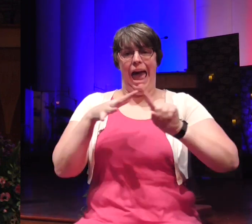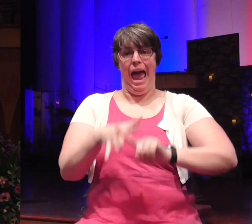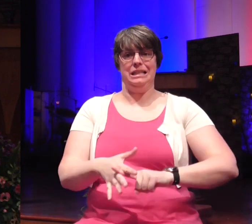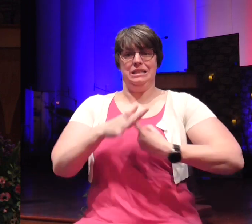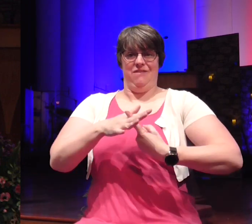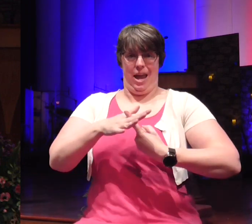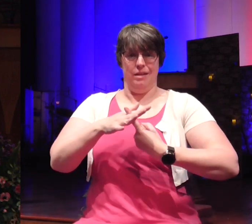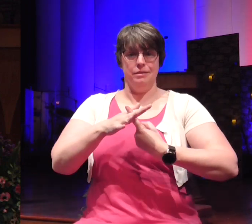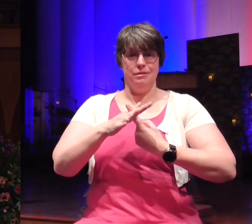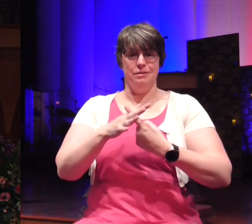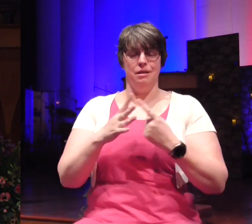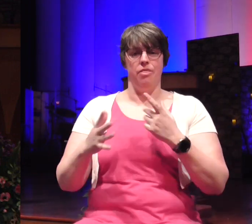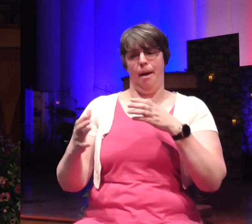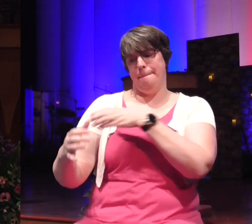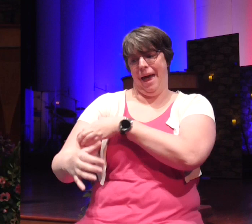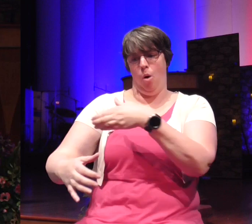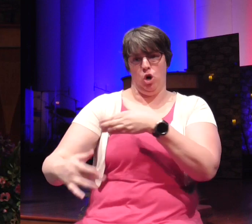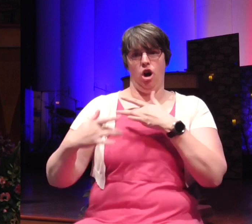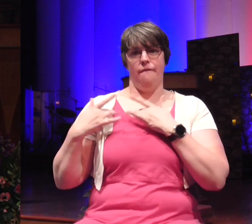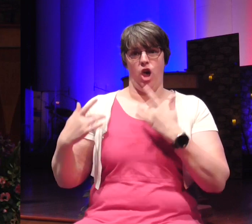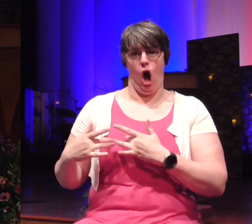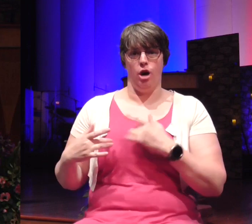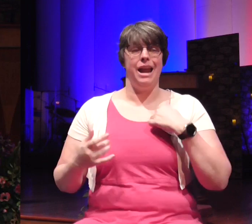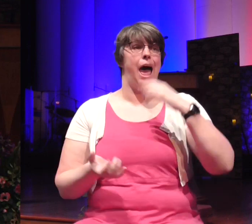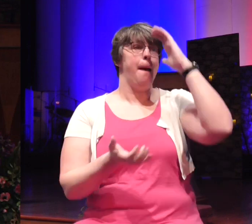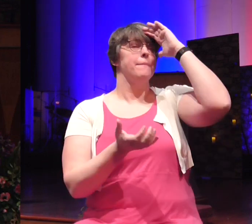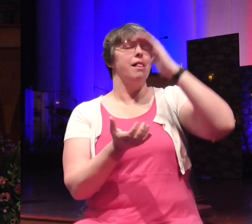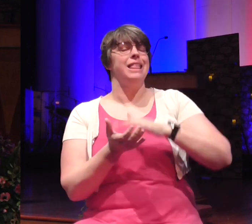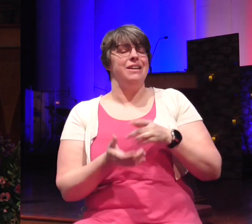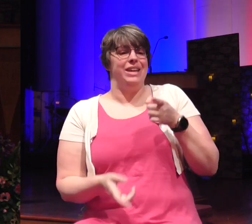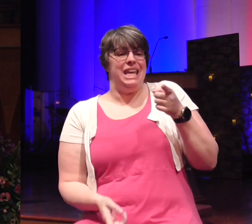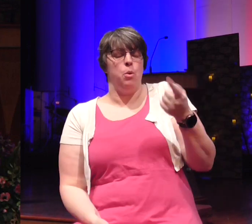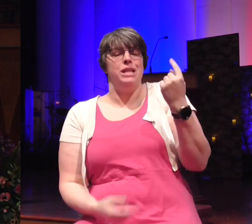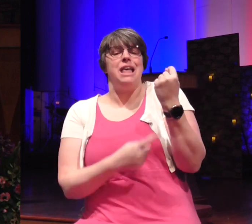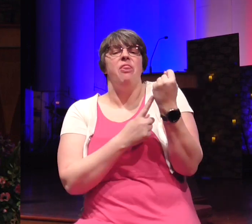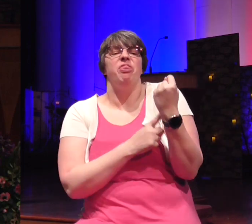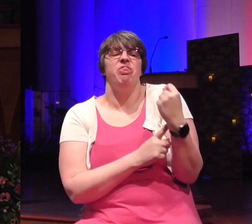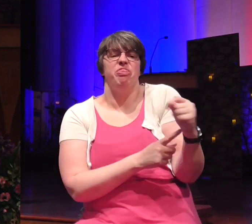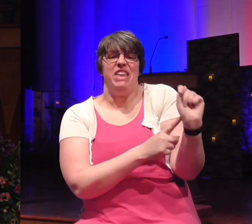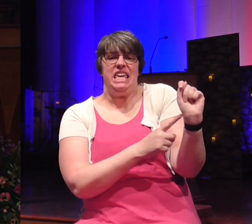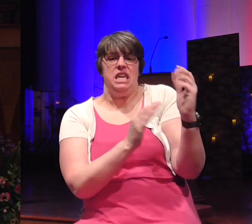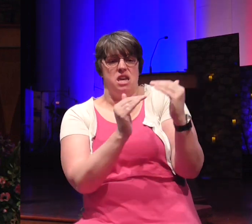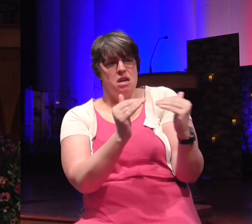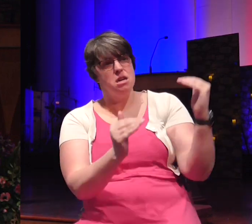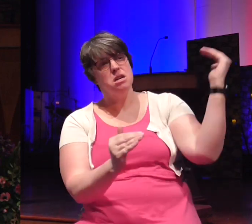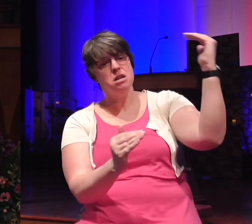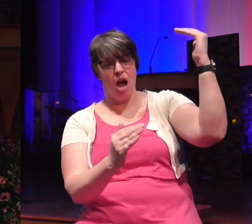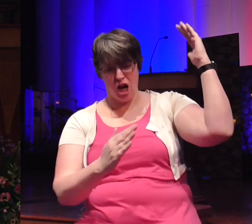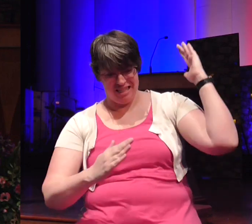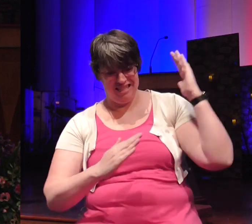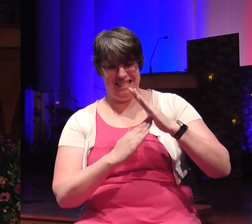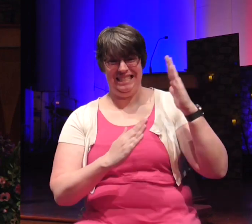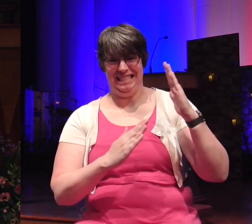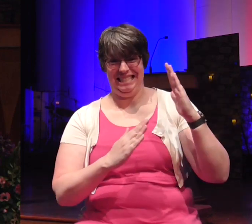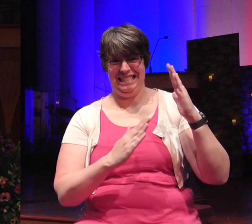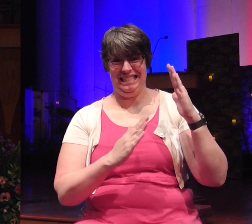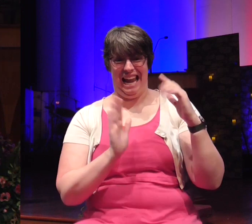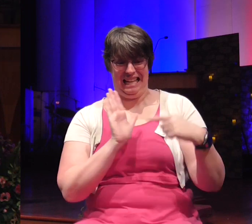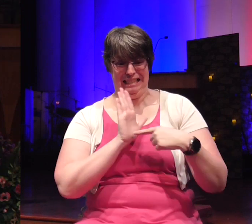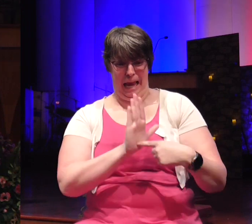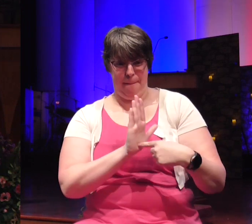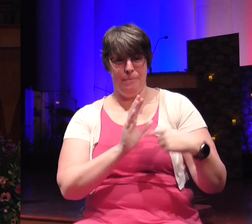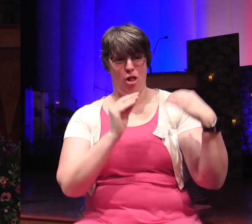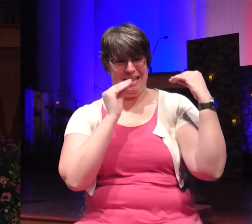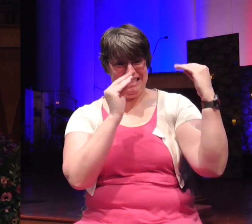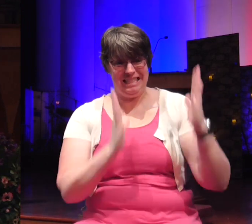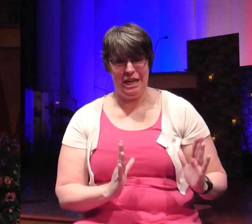I believe that he was the greatest teacher and example of the open heart in life. He